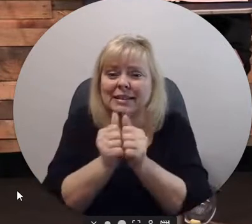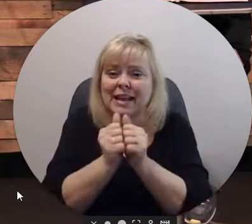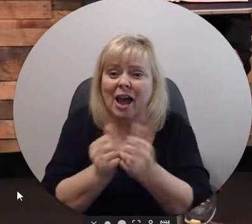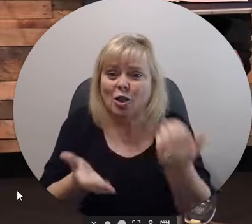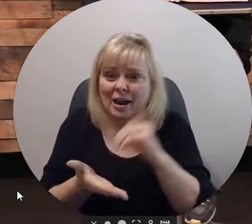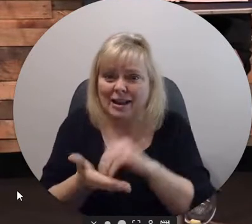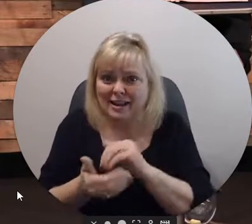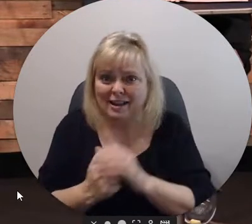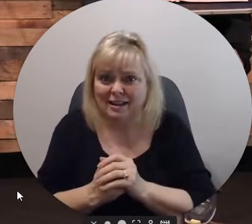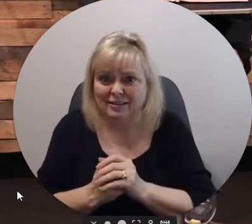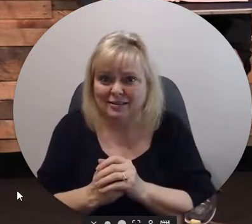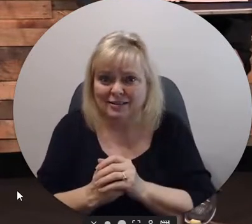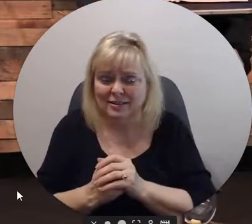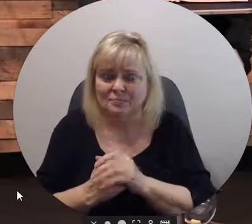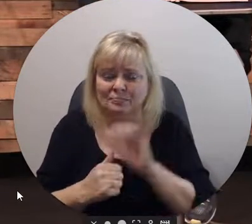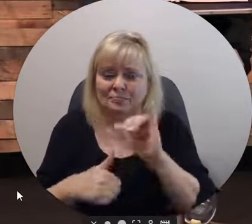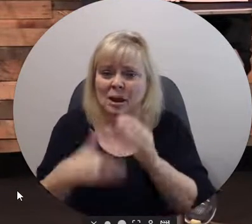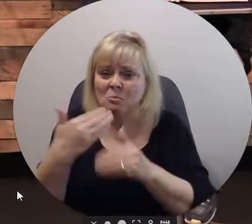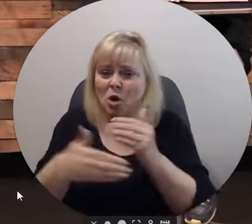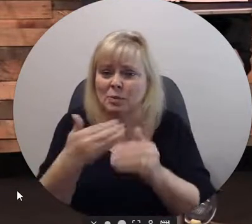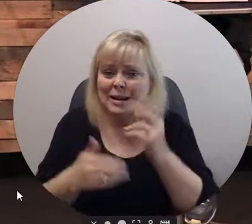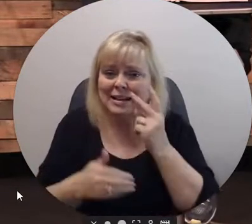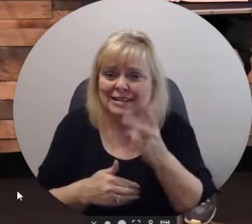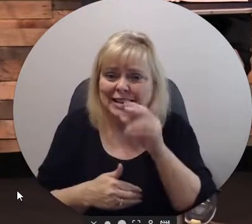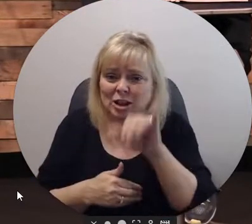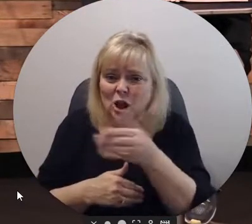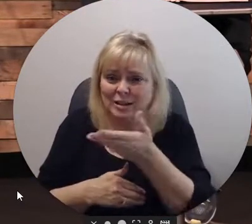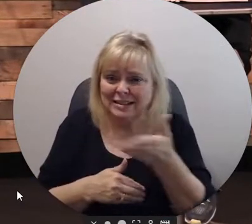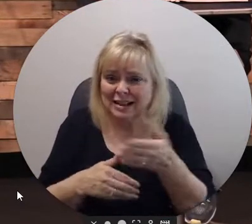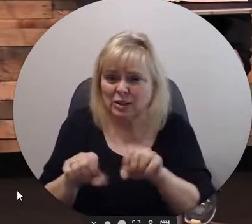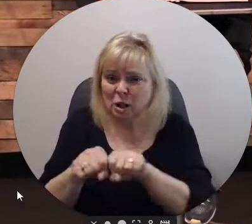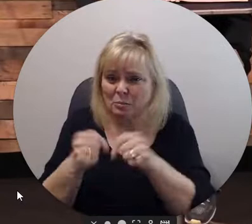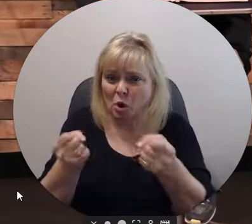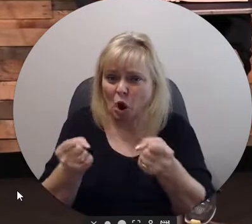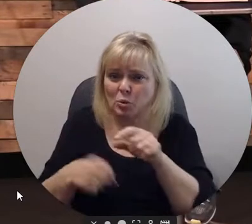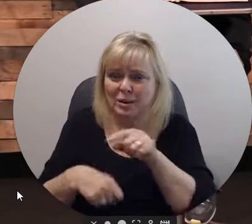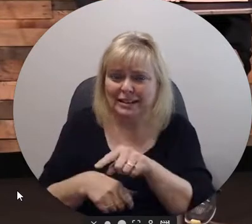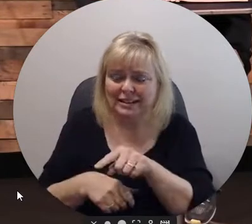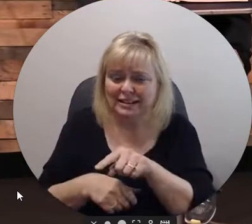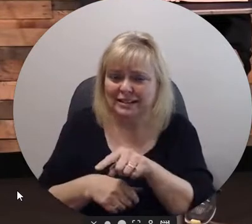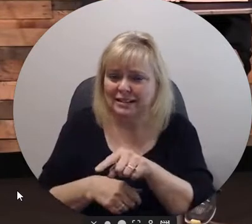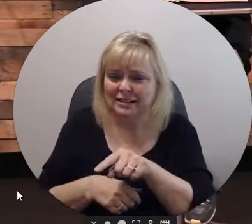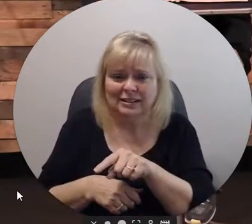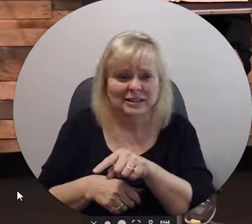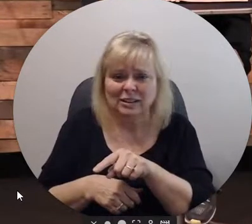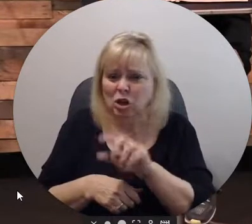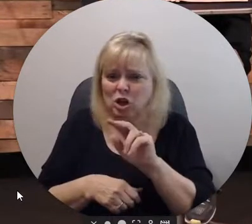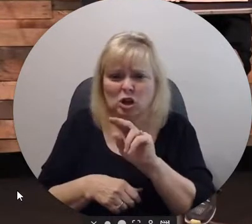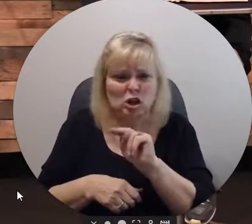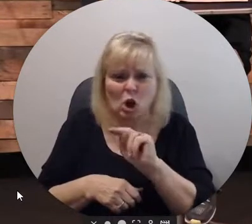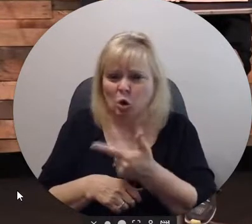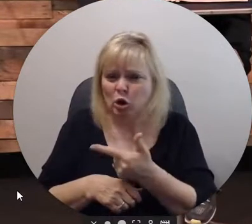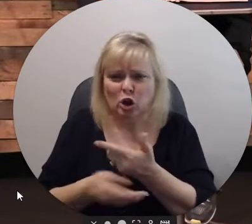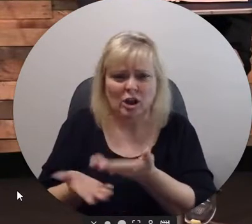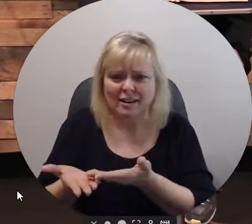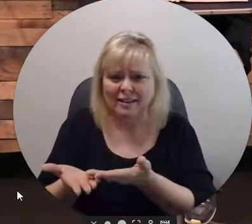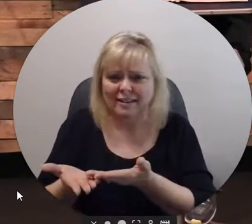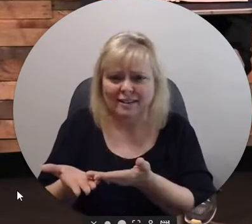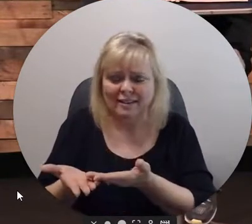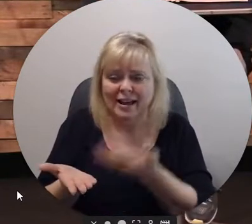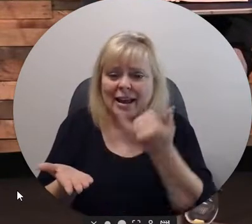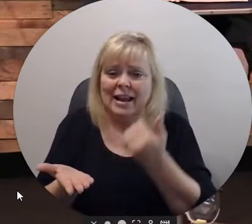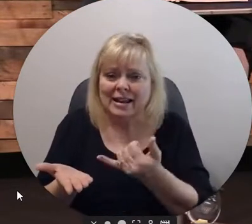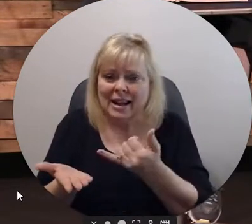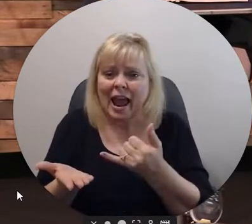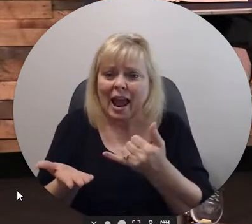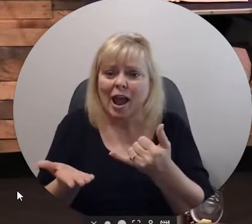we find that that which was broken, that was no longer of utility, is made in the hands of a